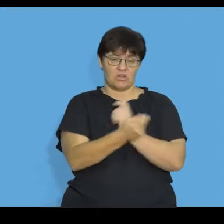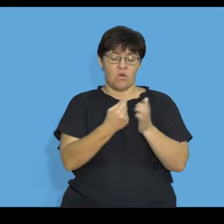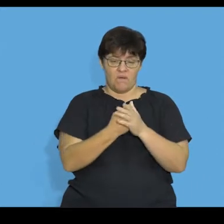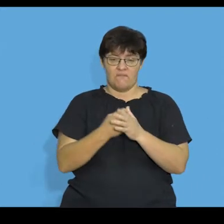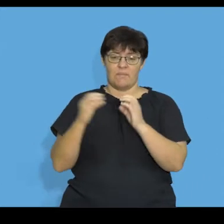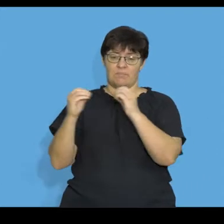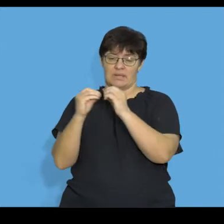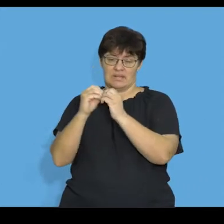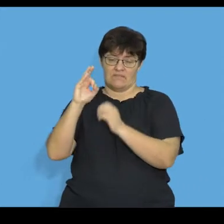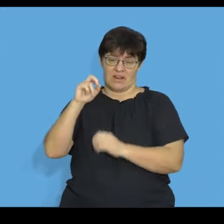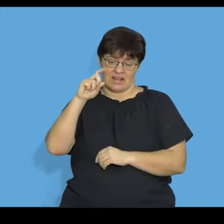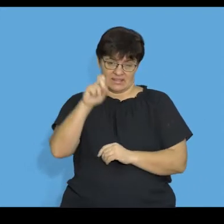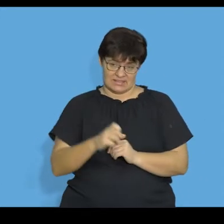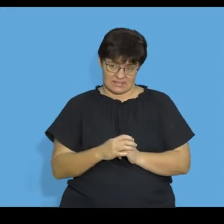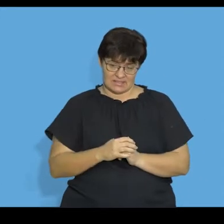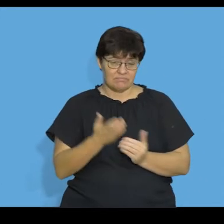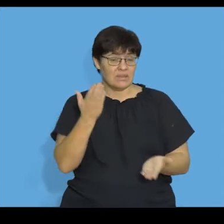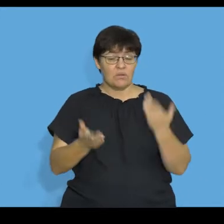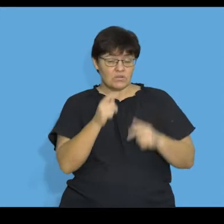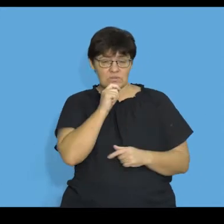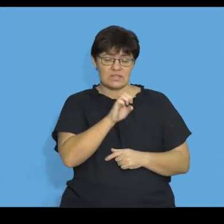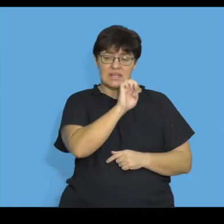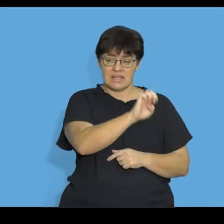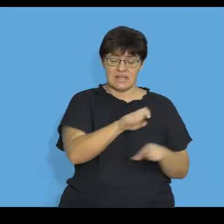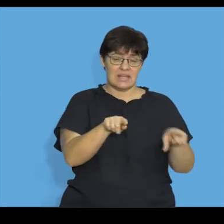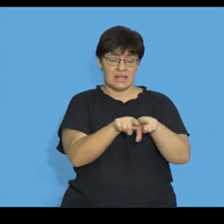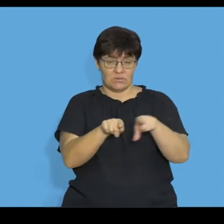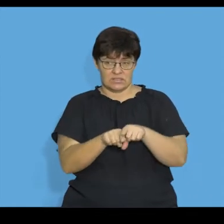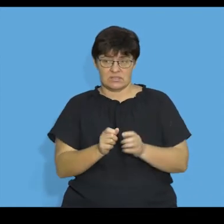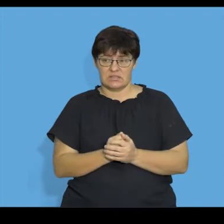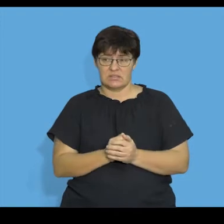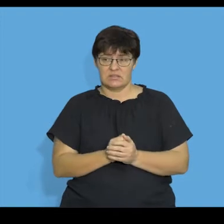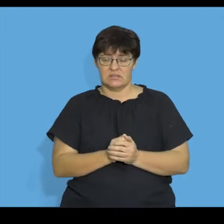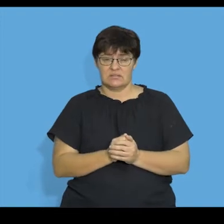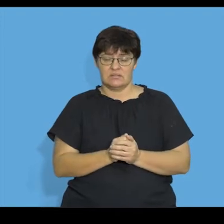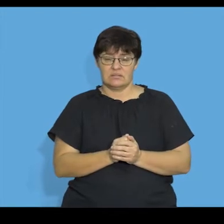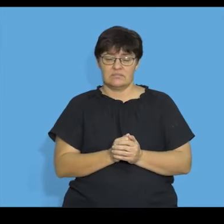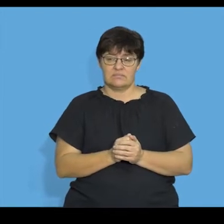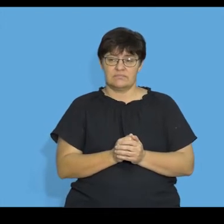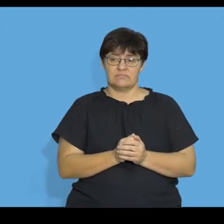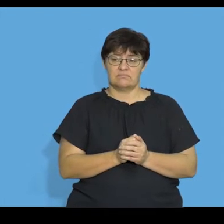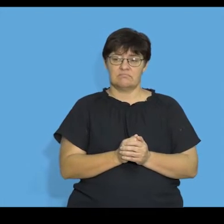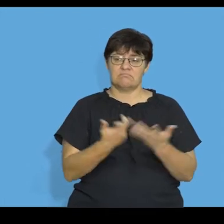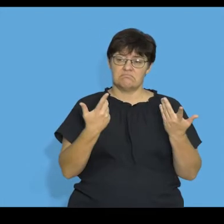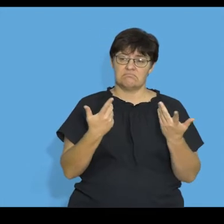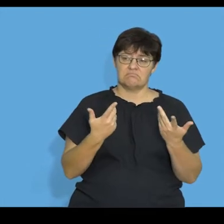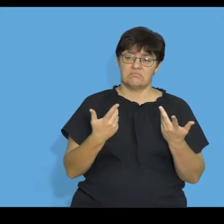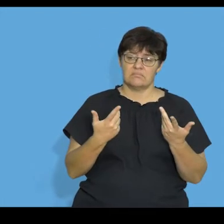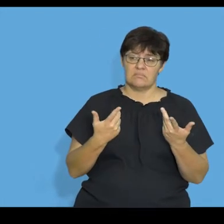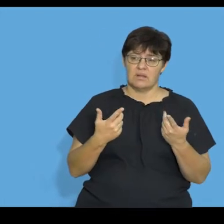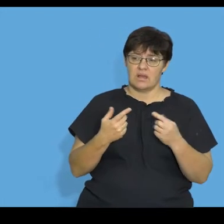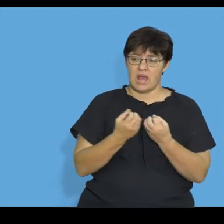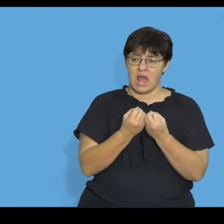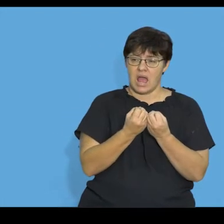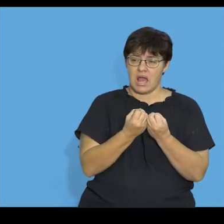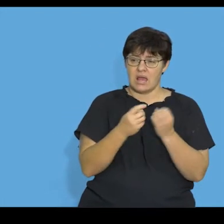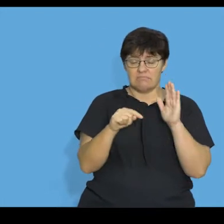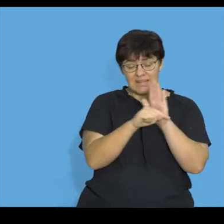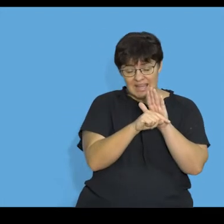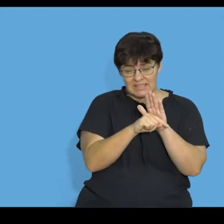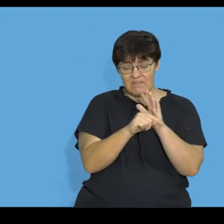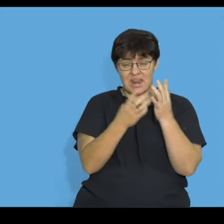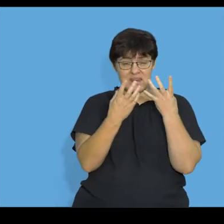flux. And we use this equation. E is equal to the number of turns. There's a negative sign outside.